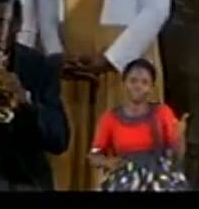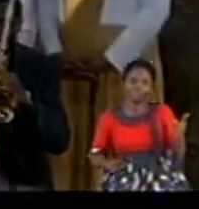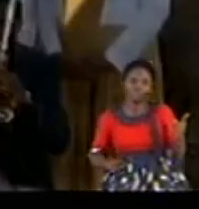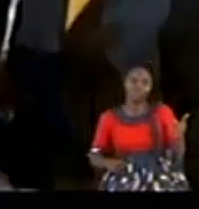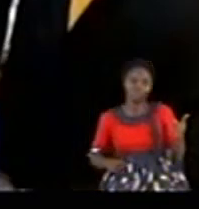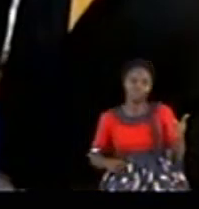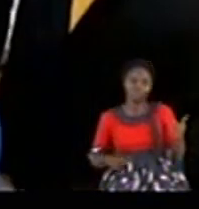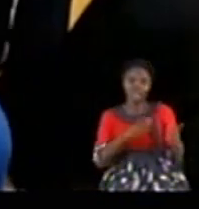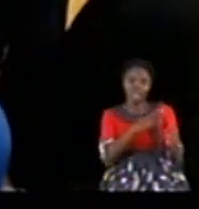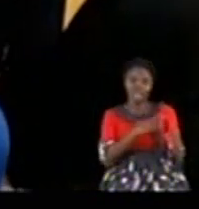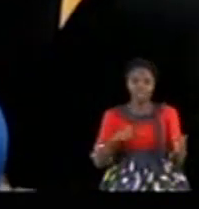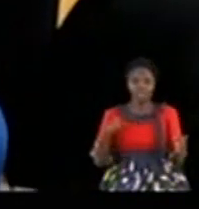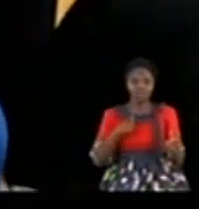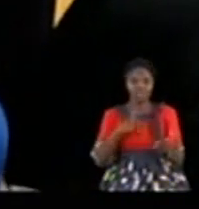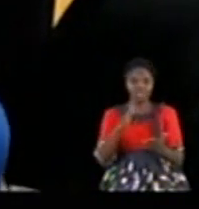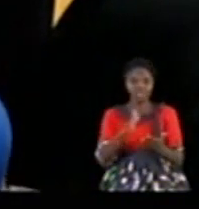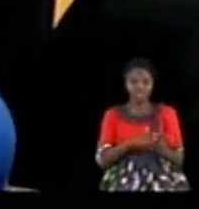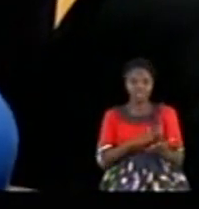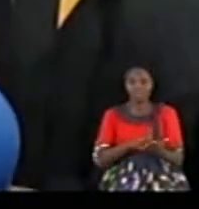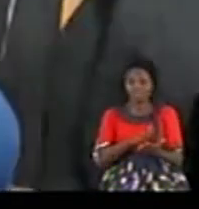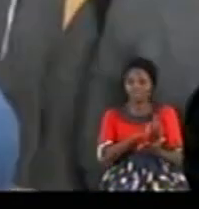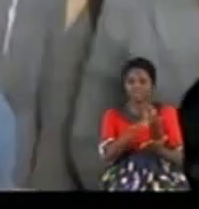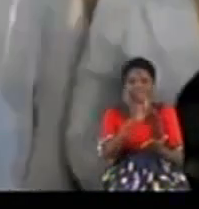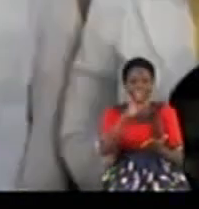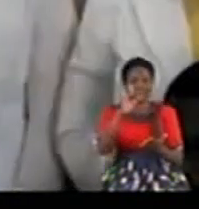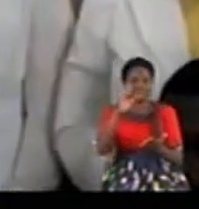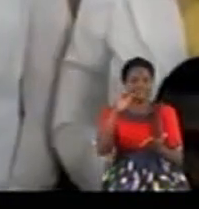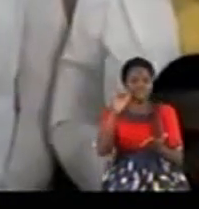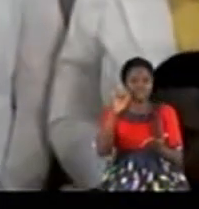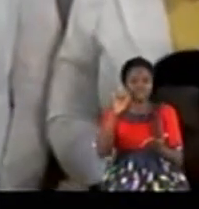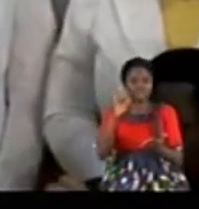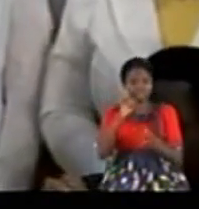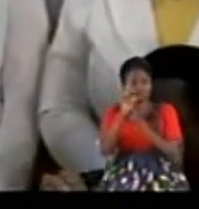Lord, and we'll sing glory,